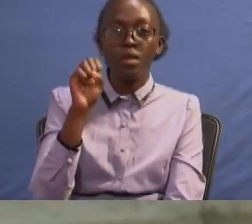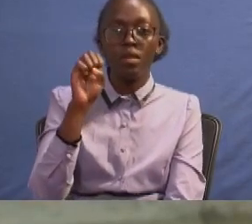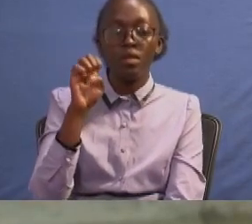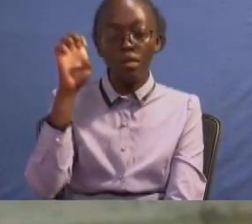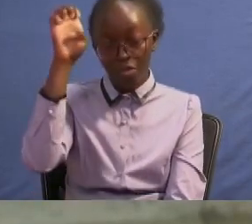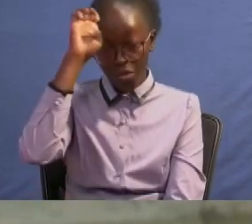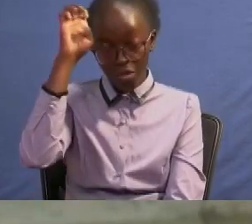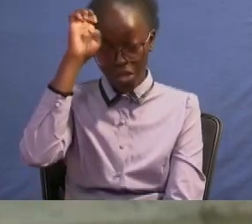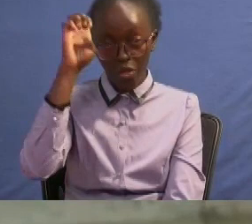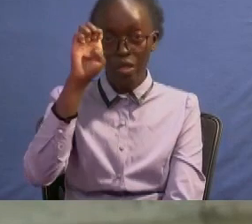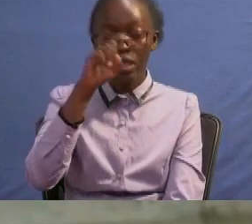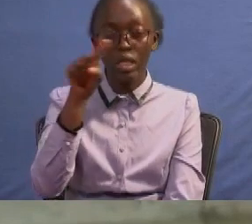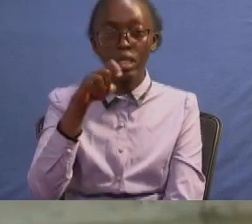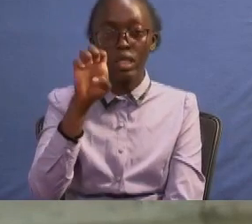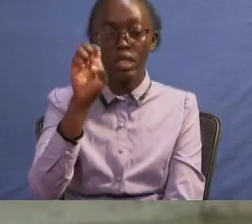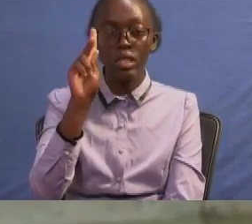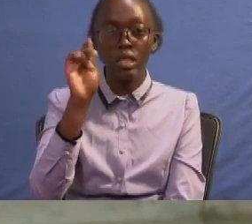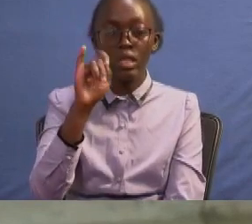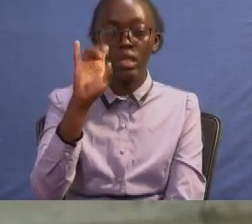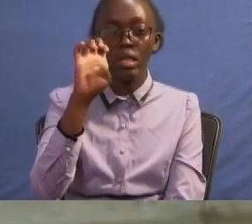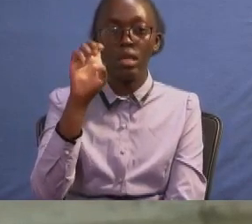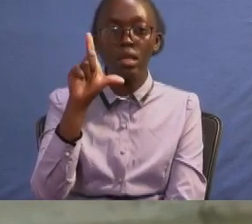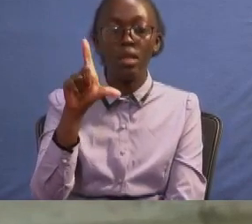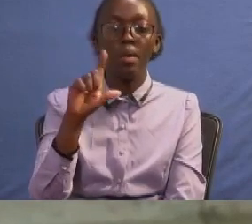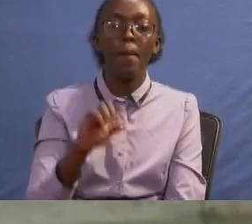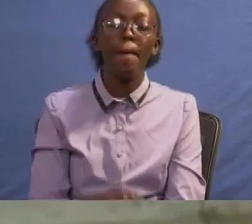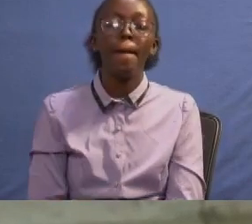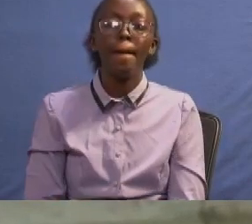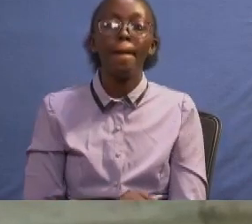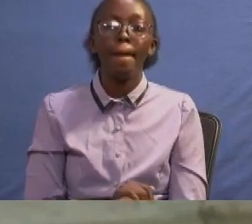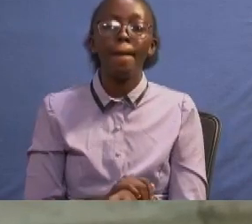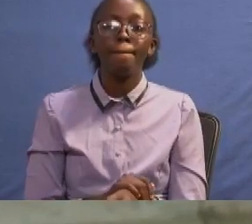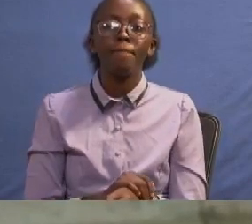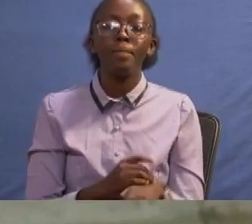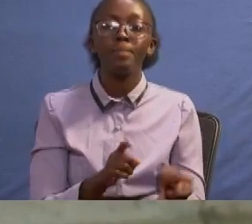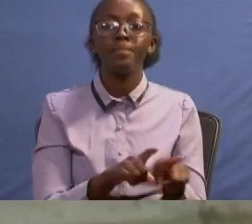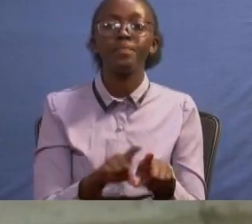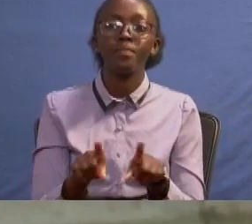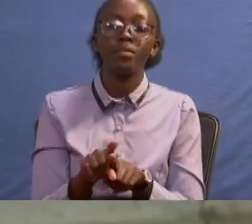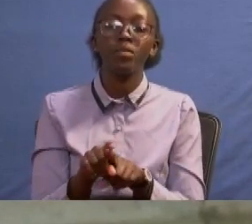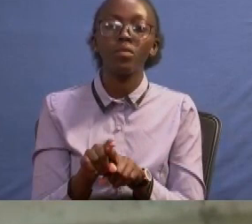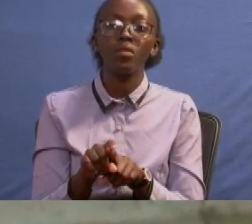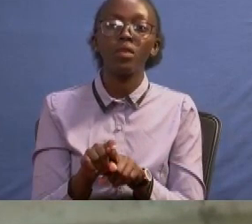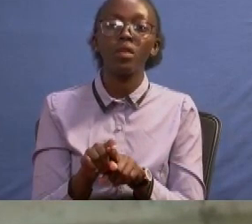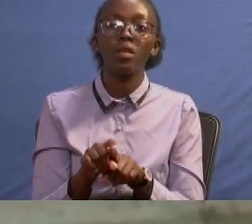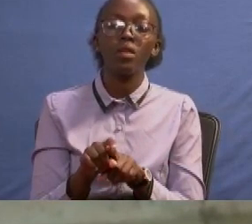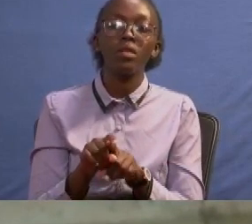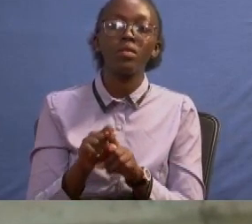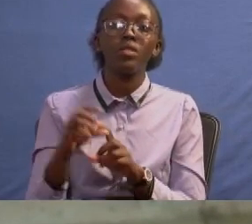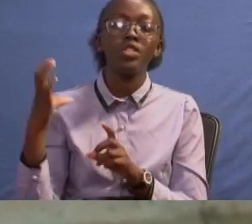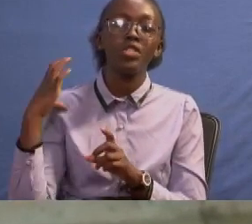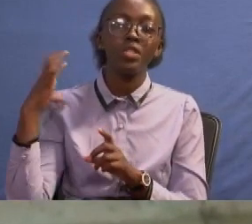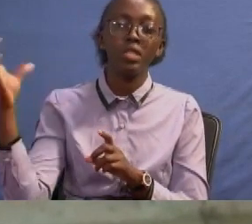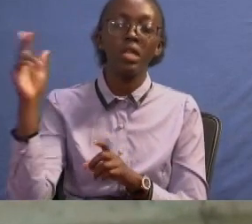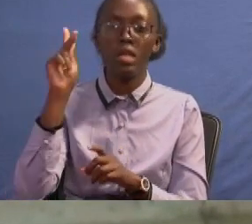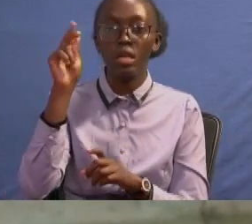Ministry of Education, Ezekiel Machogu, the Chancellor, Kenyatta University,